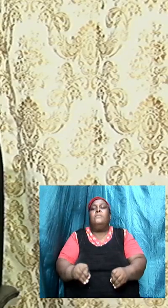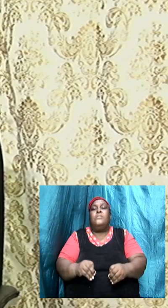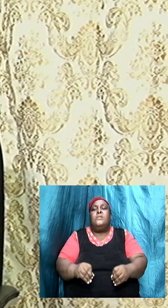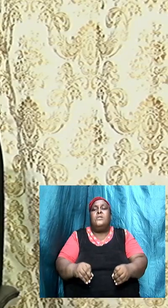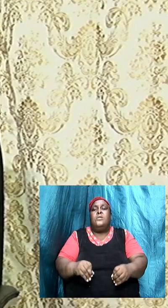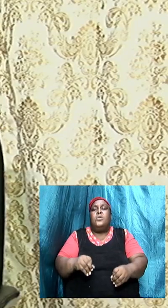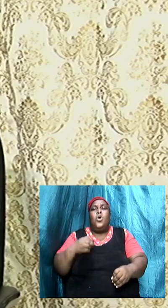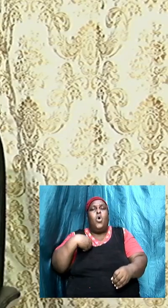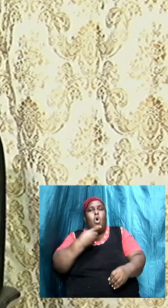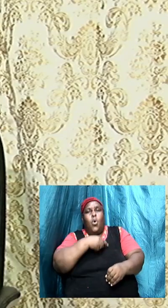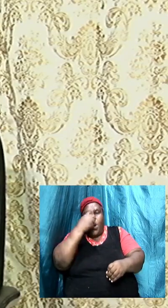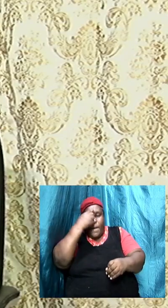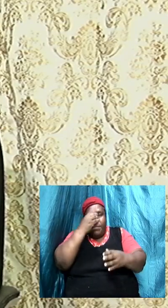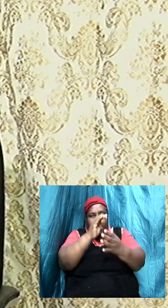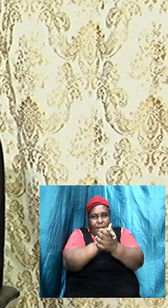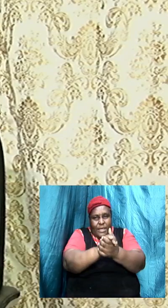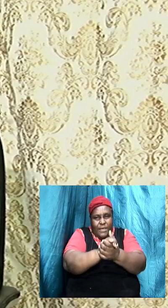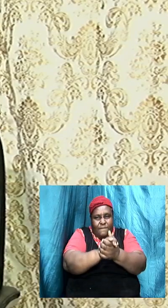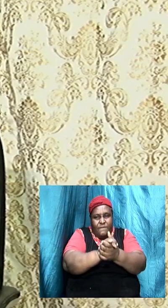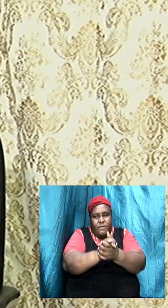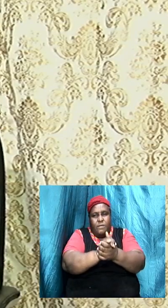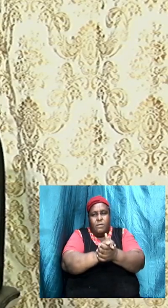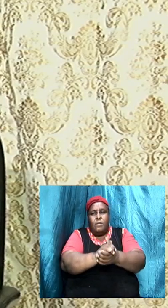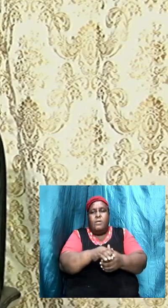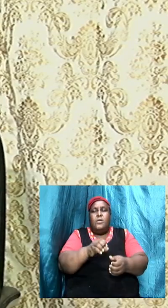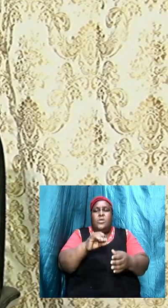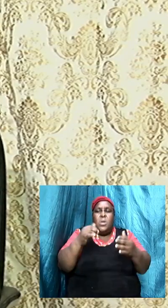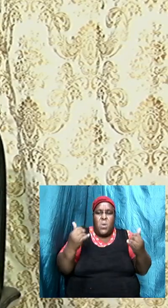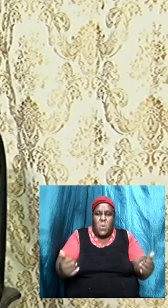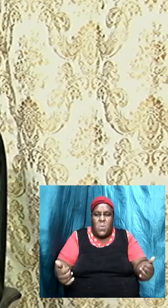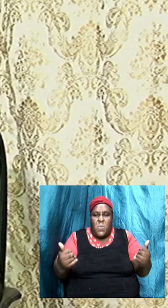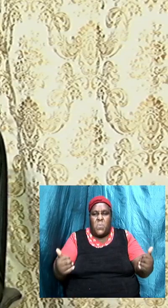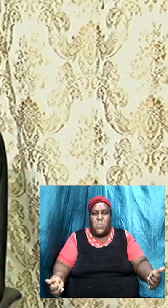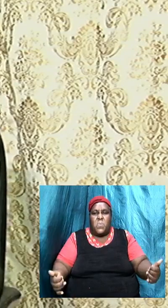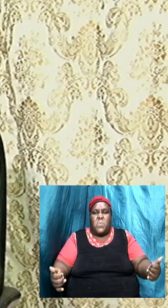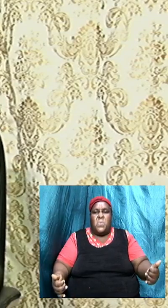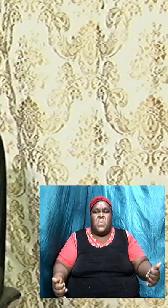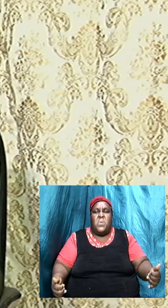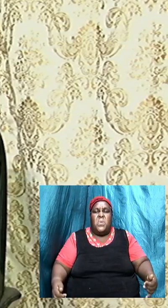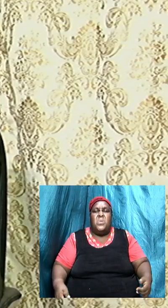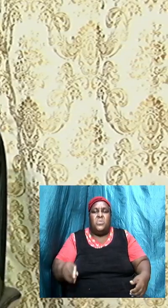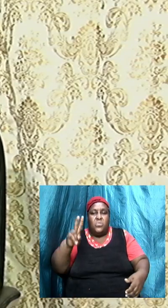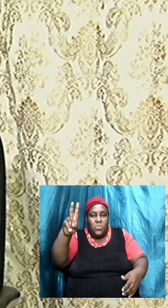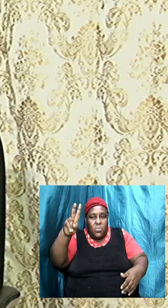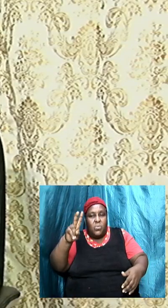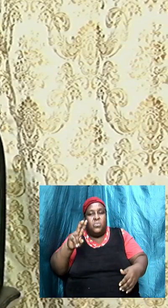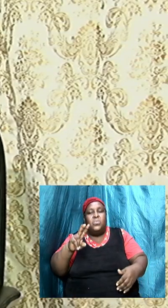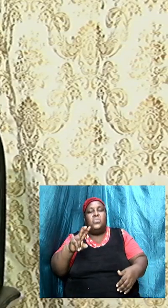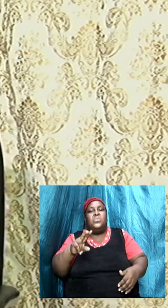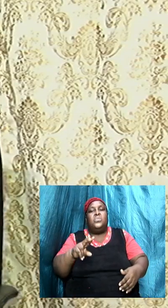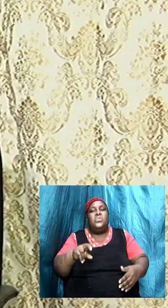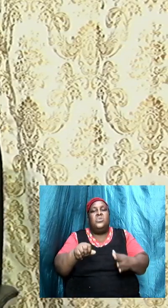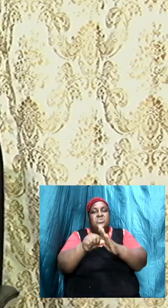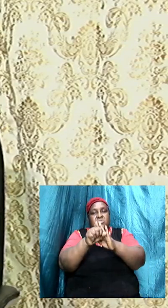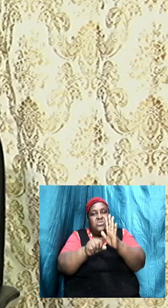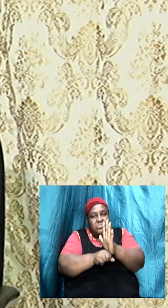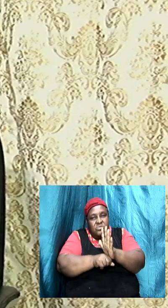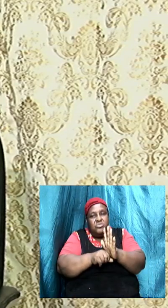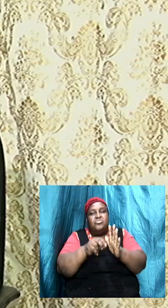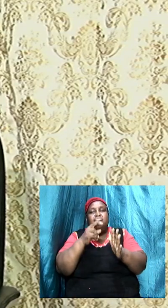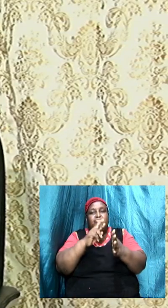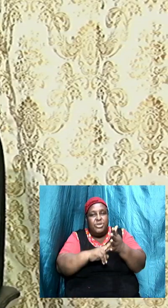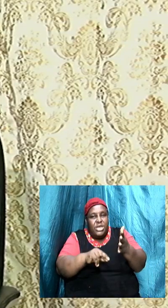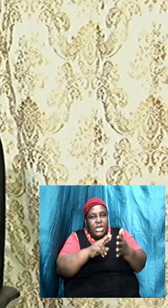1 Timothy 4, 1 to 3. So, the two passages that we read, both made mention